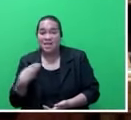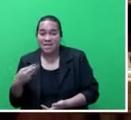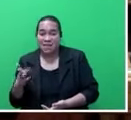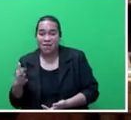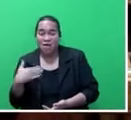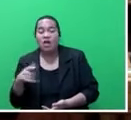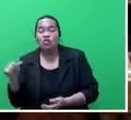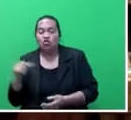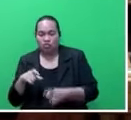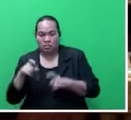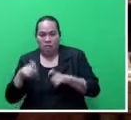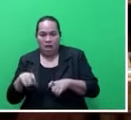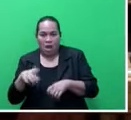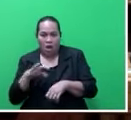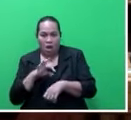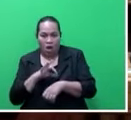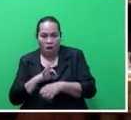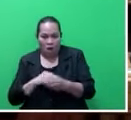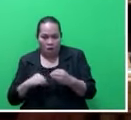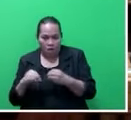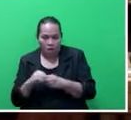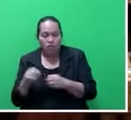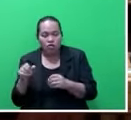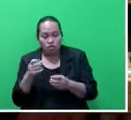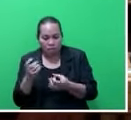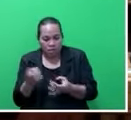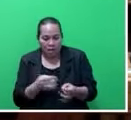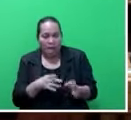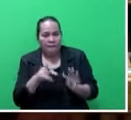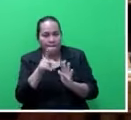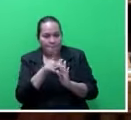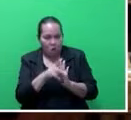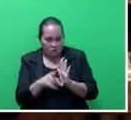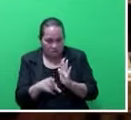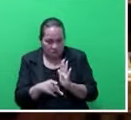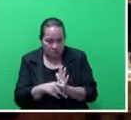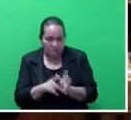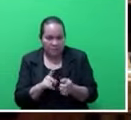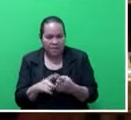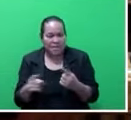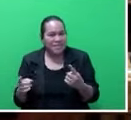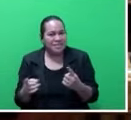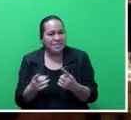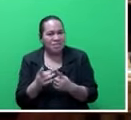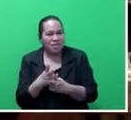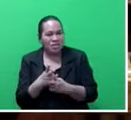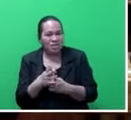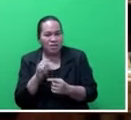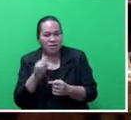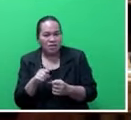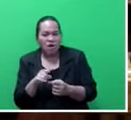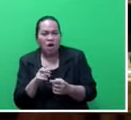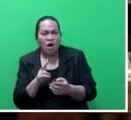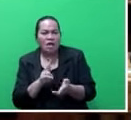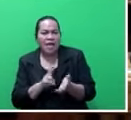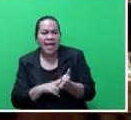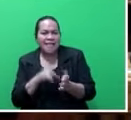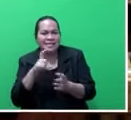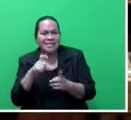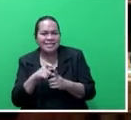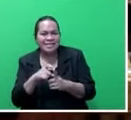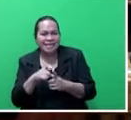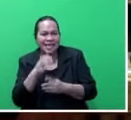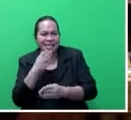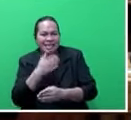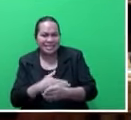his office doing policy, especially in relation to NCD or diabetes,